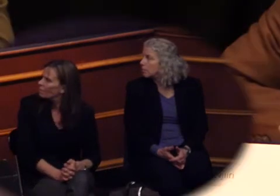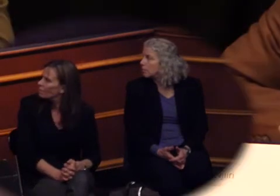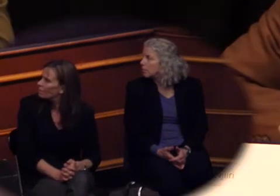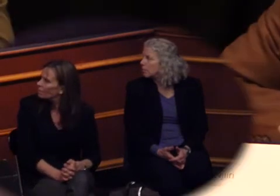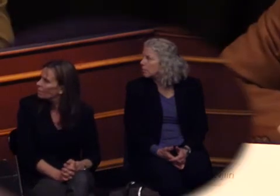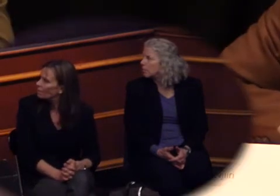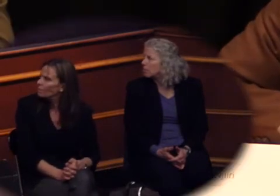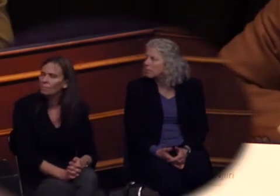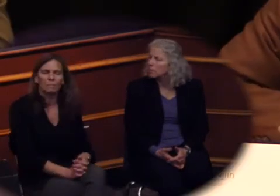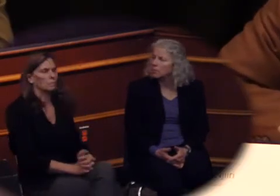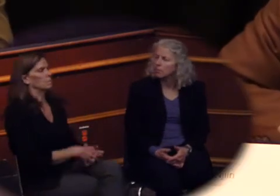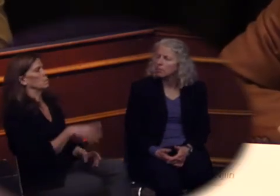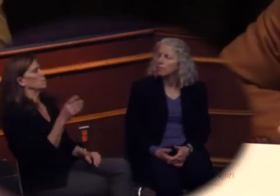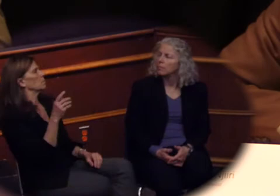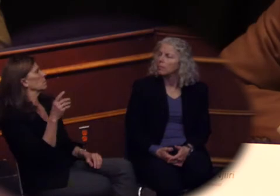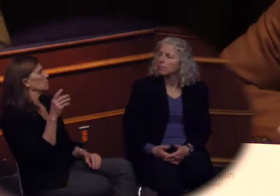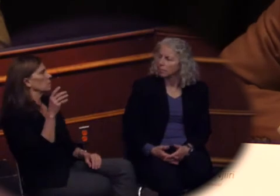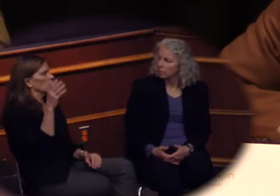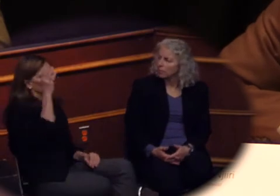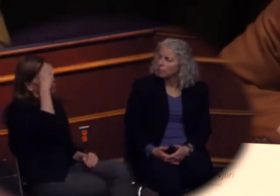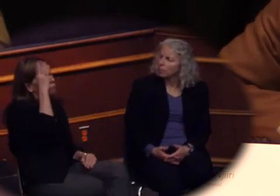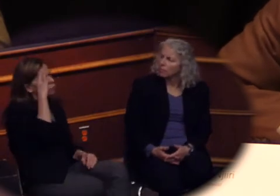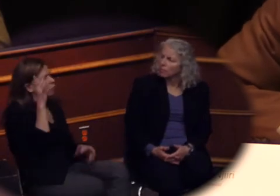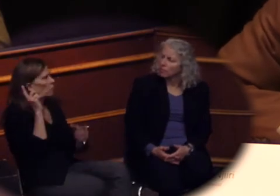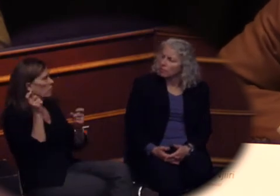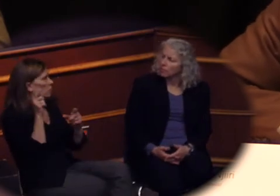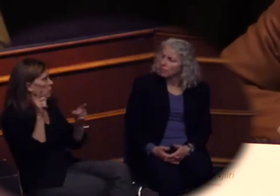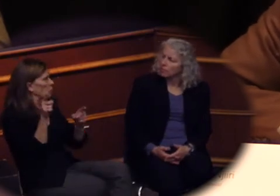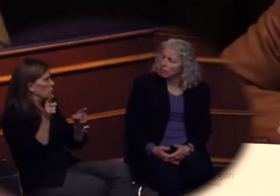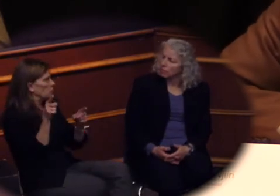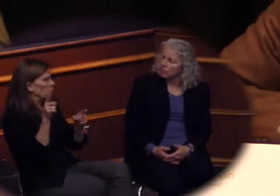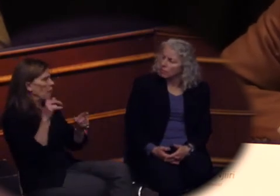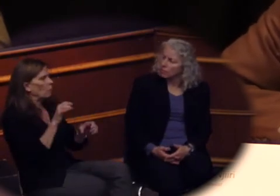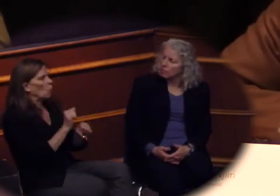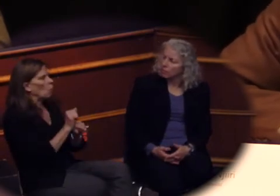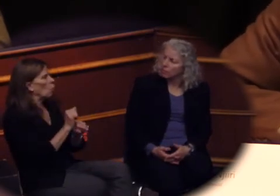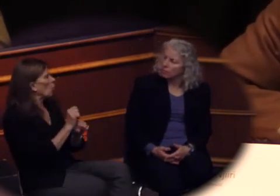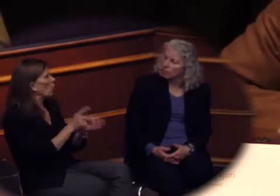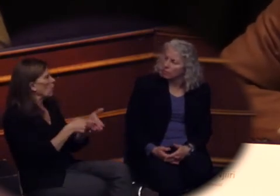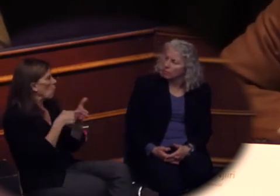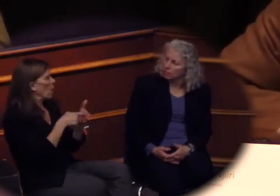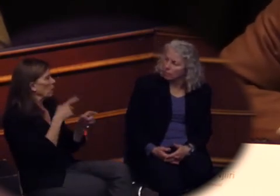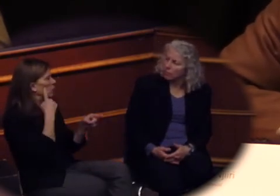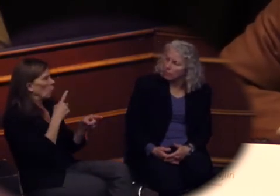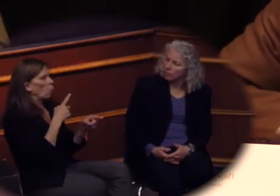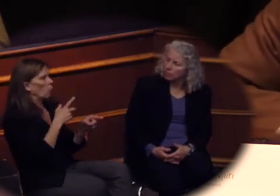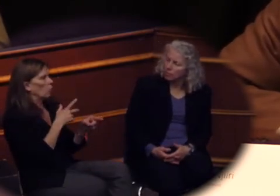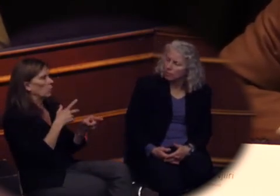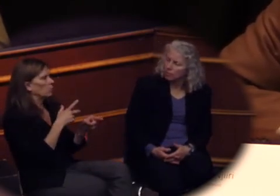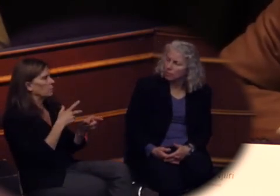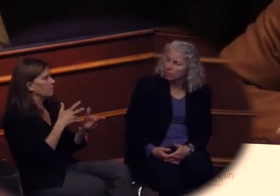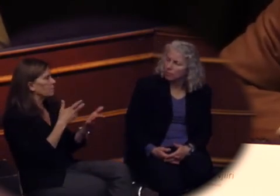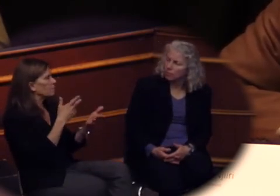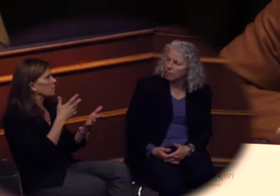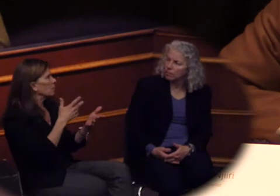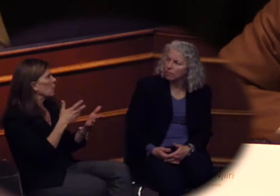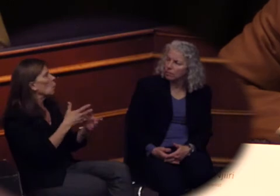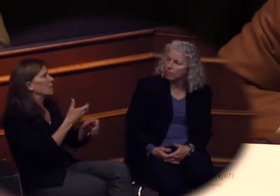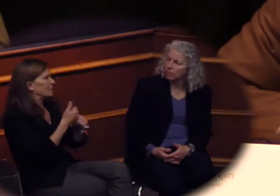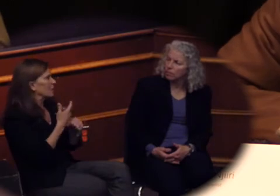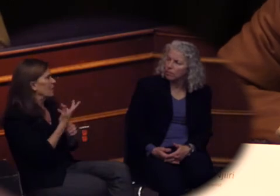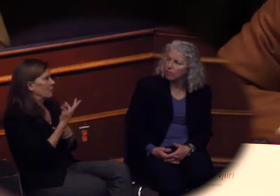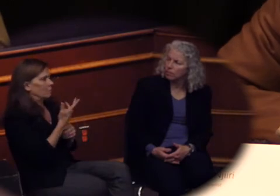The Trump administration has championed work requirements as a condition for receiving several kinds of public assistance.